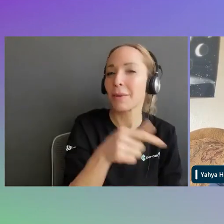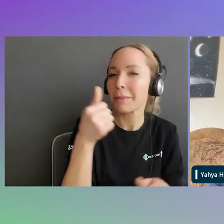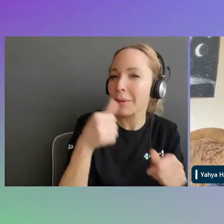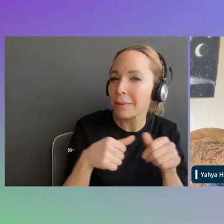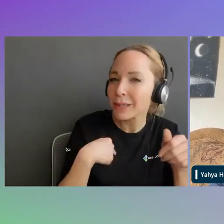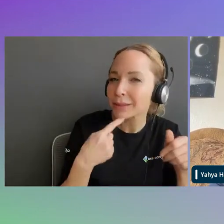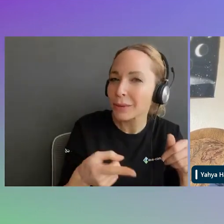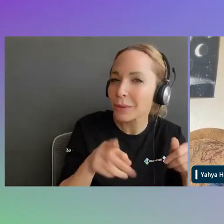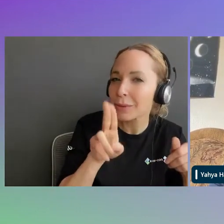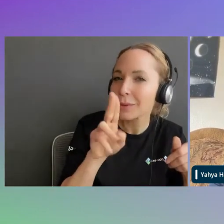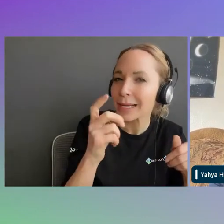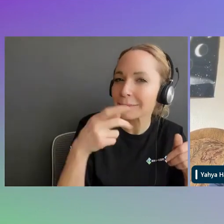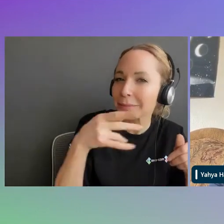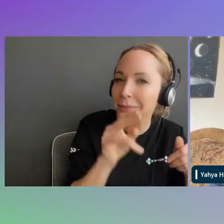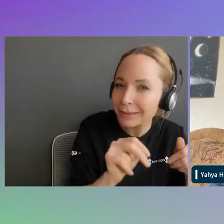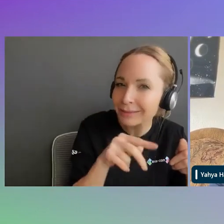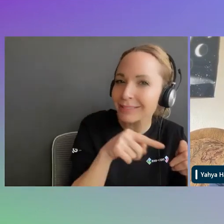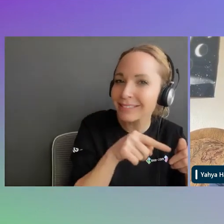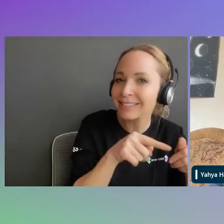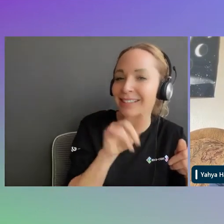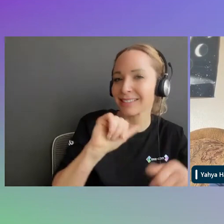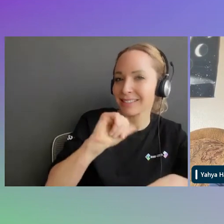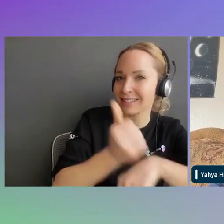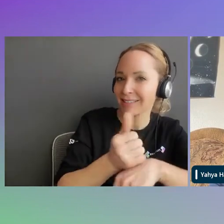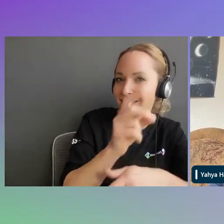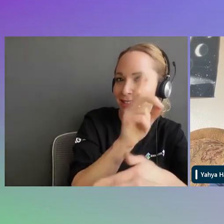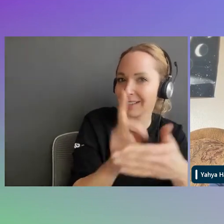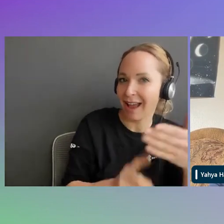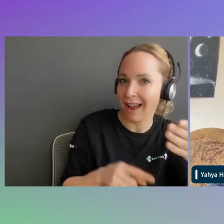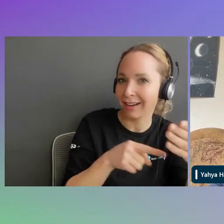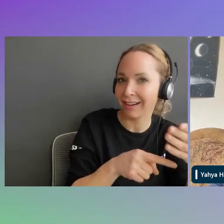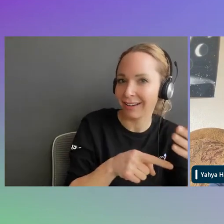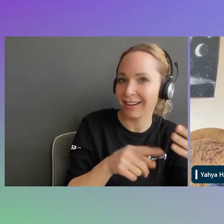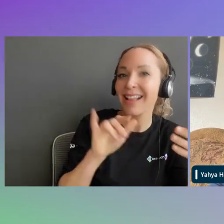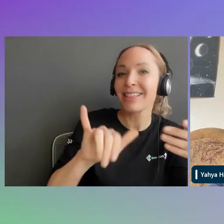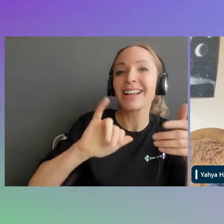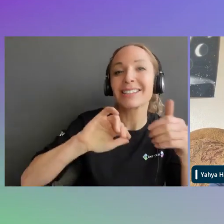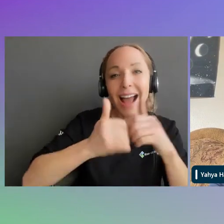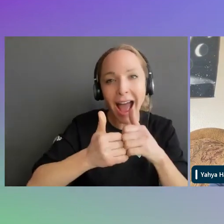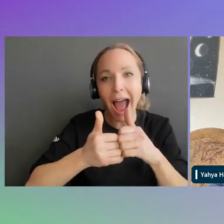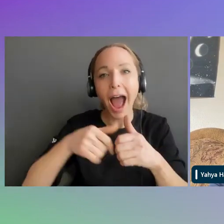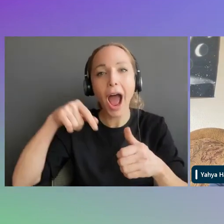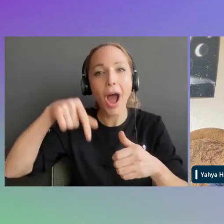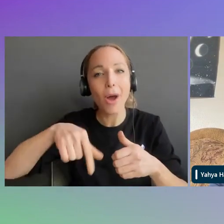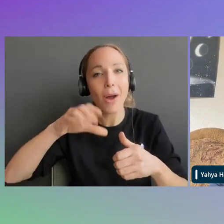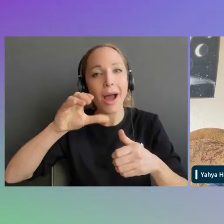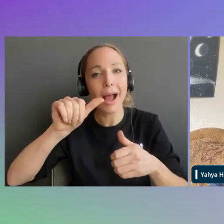kind of where how Cauldron fits into the Deque design system and who owns what in that